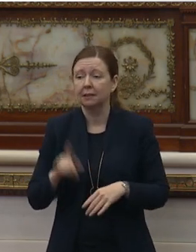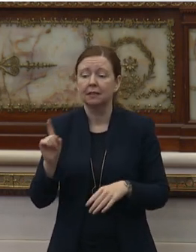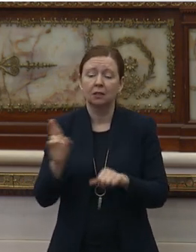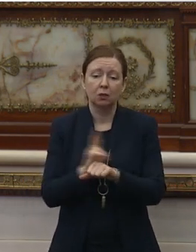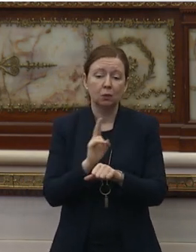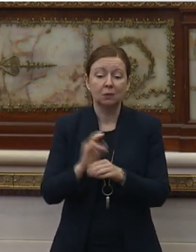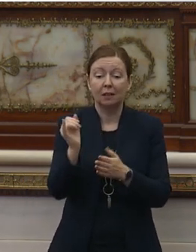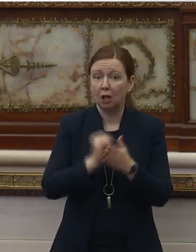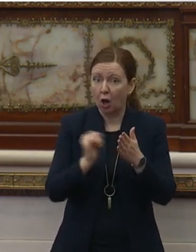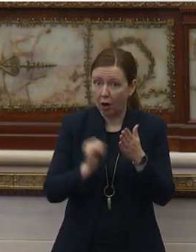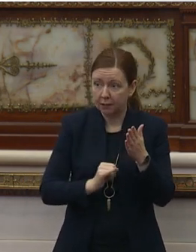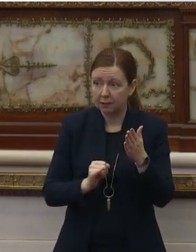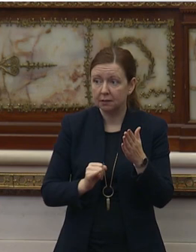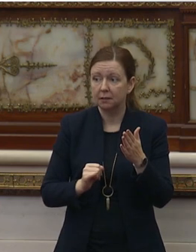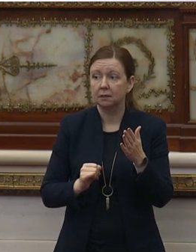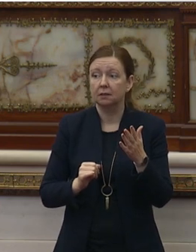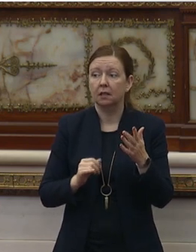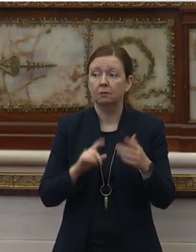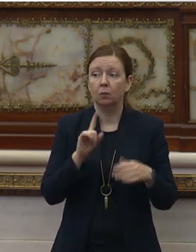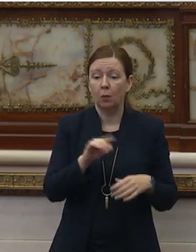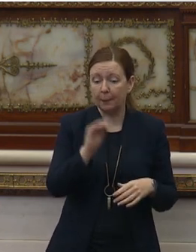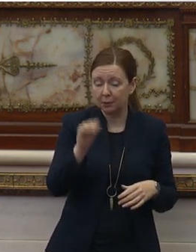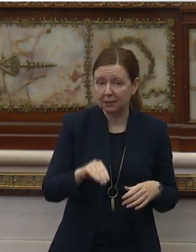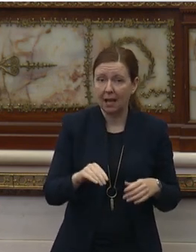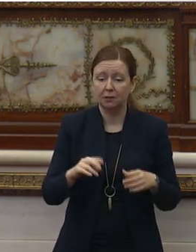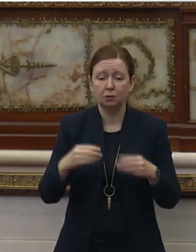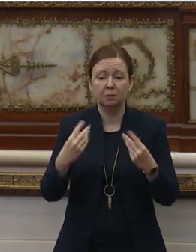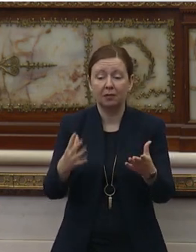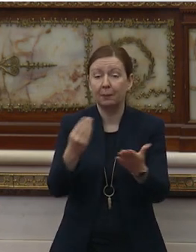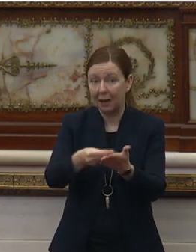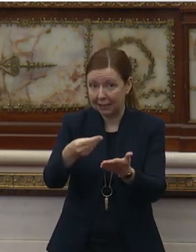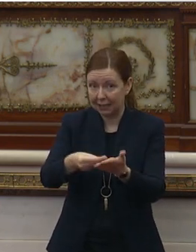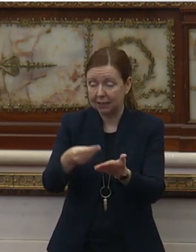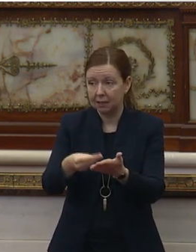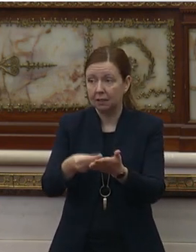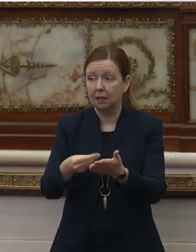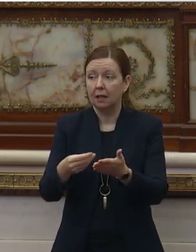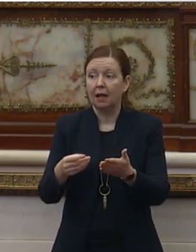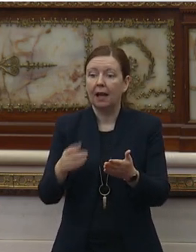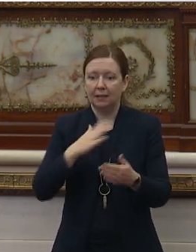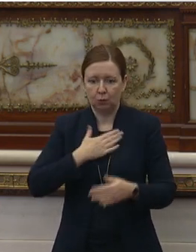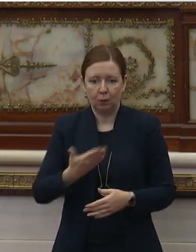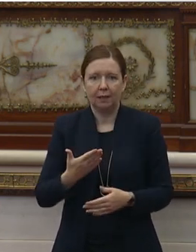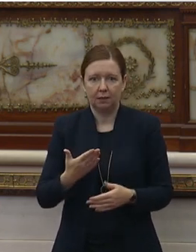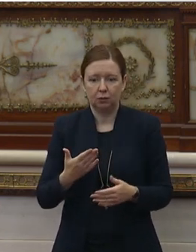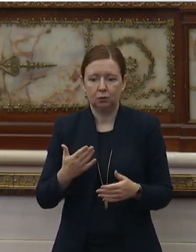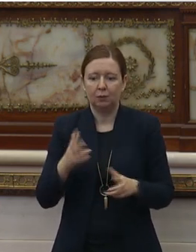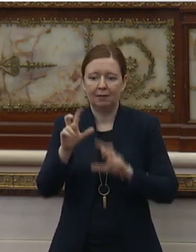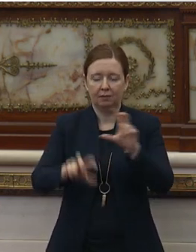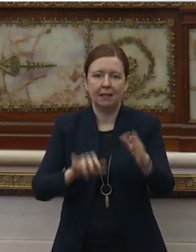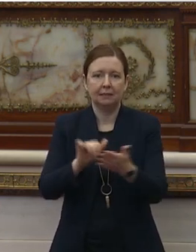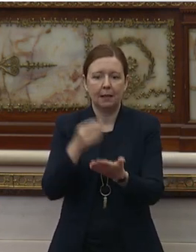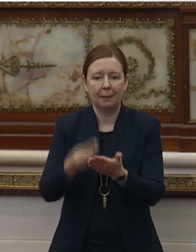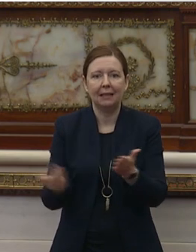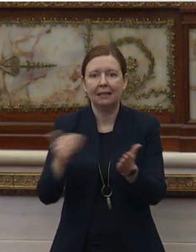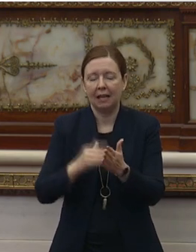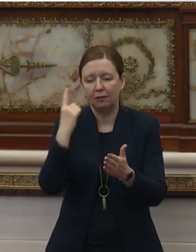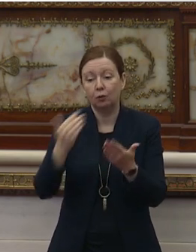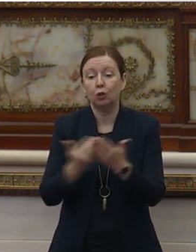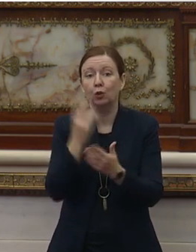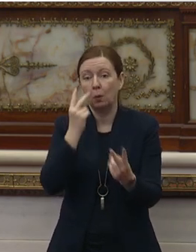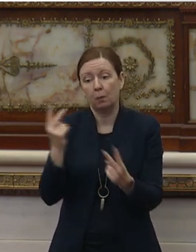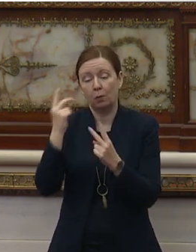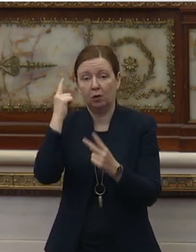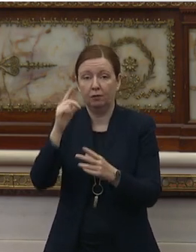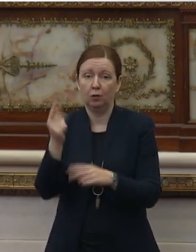the ART 1% to provide money, and is willing to reinvest that money in a new memorial